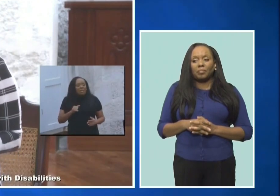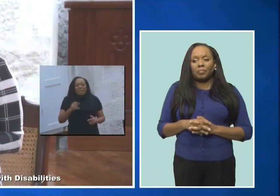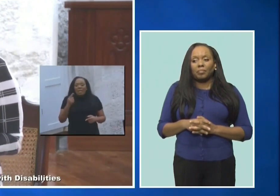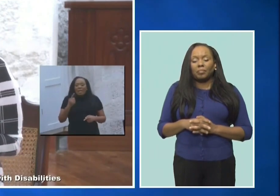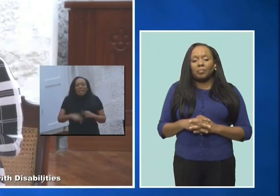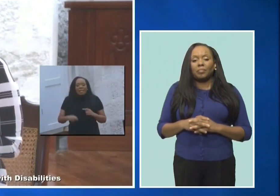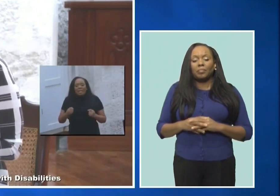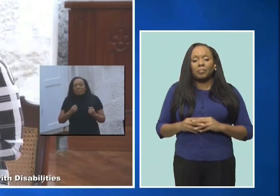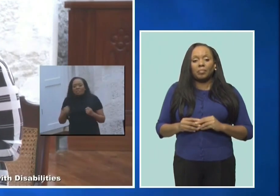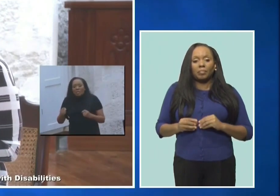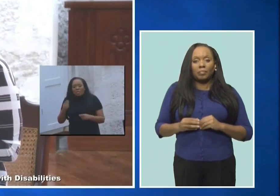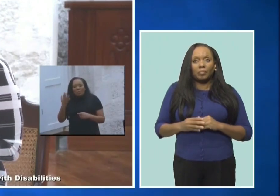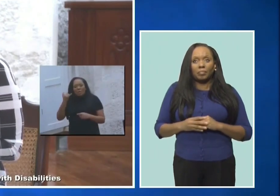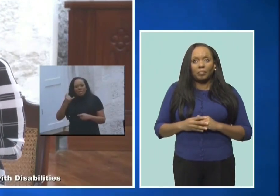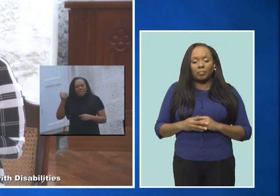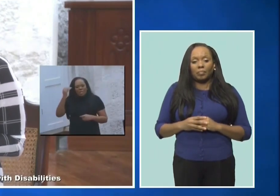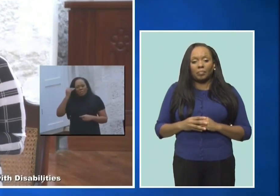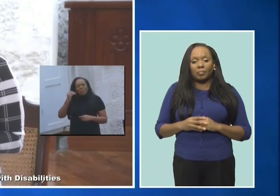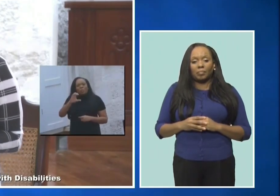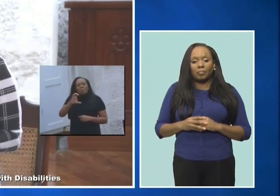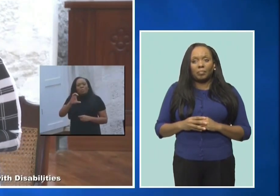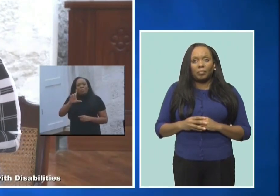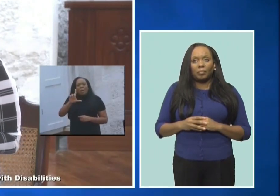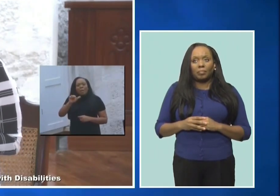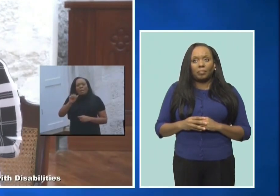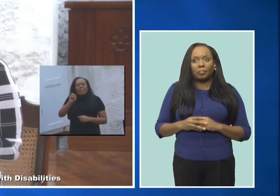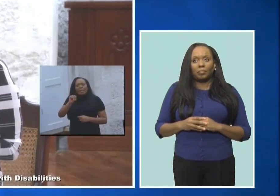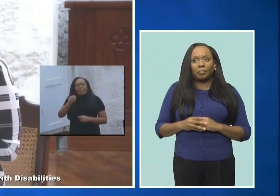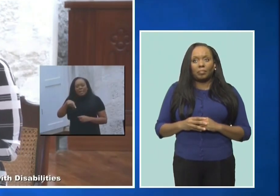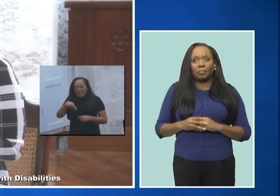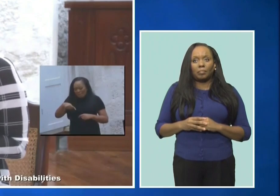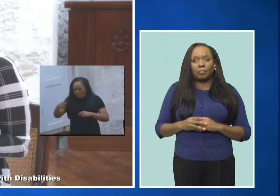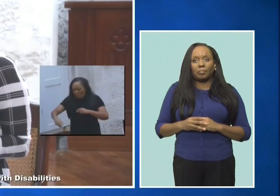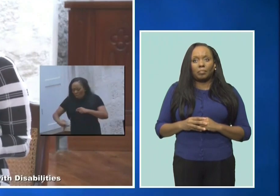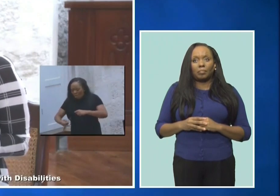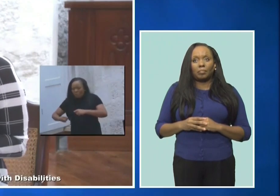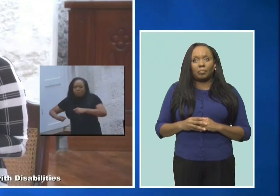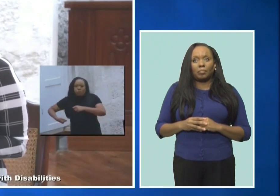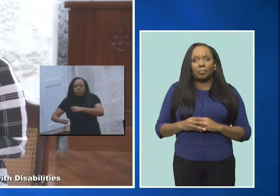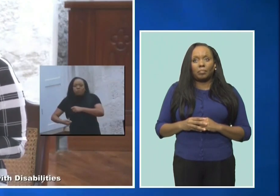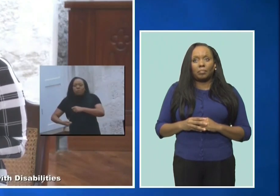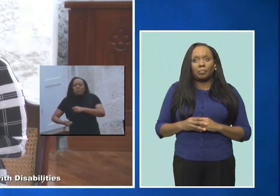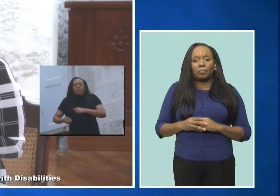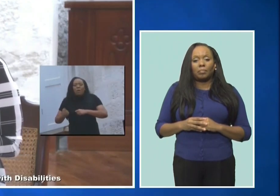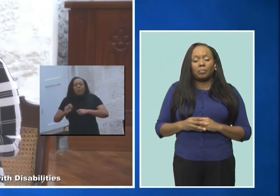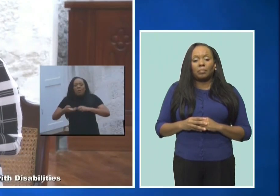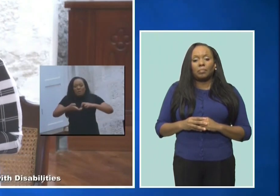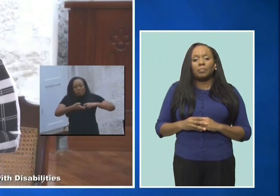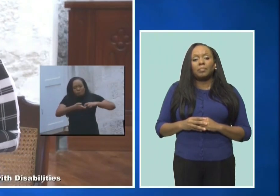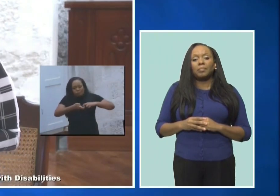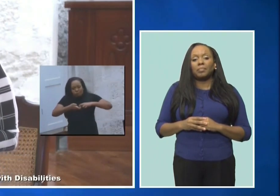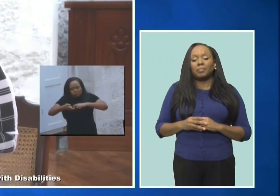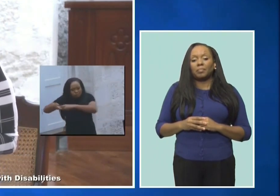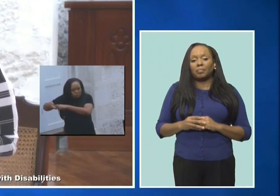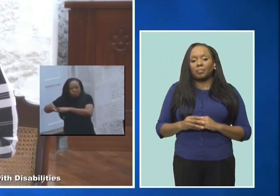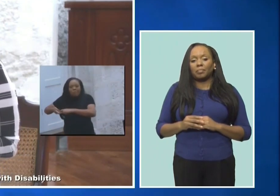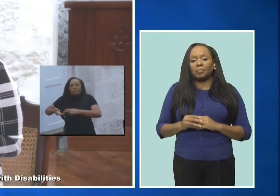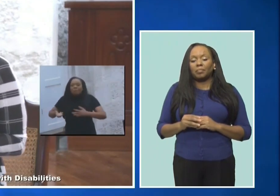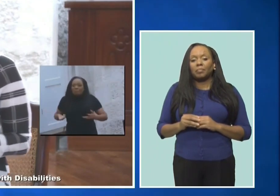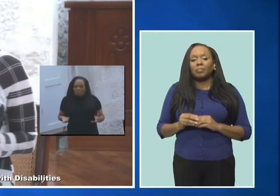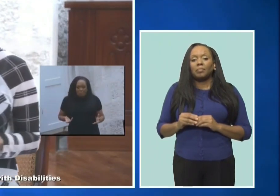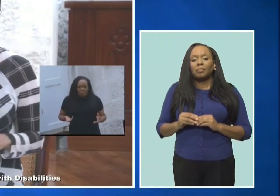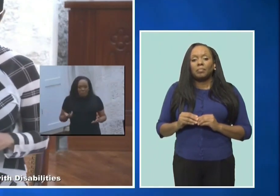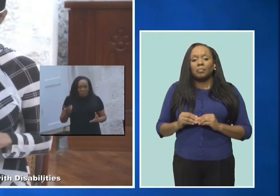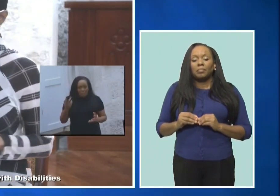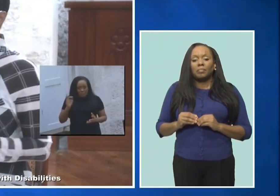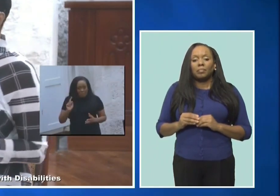their vehicles at all because they have either been clamped or they have been towed away because you are indiscriminately parking in a space that is reserved